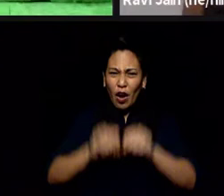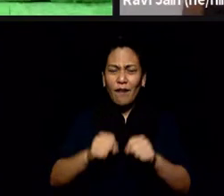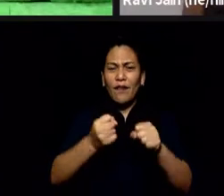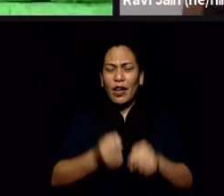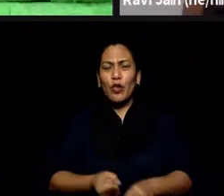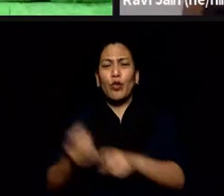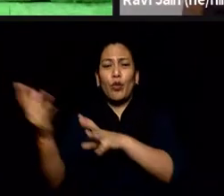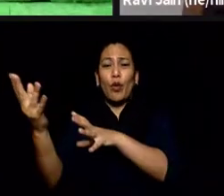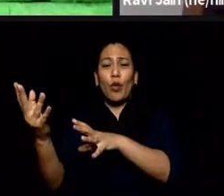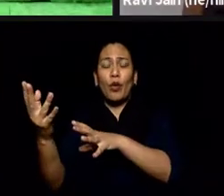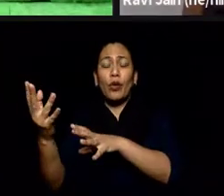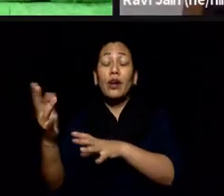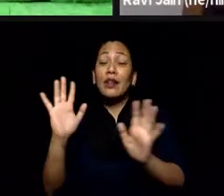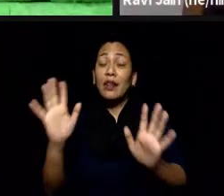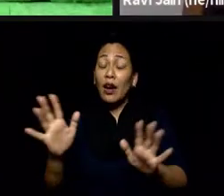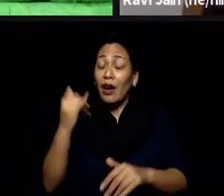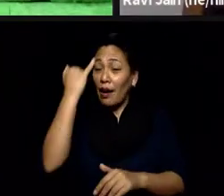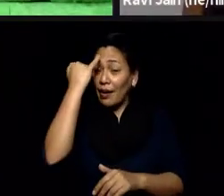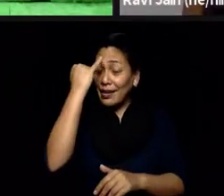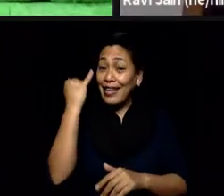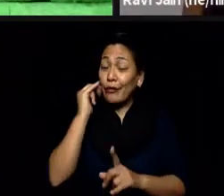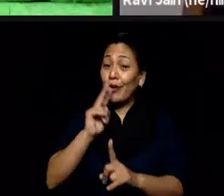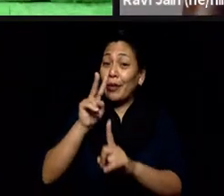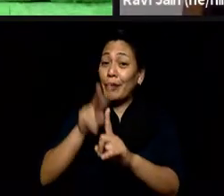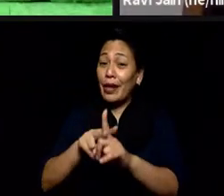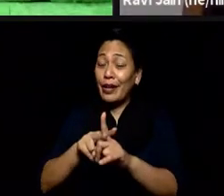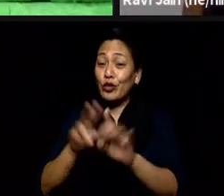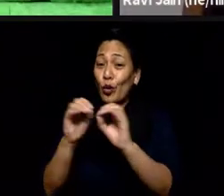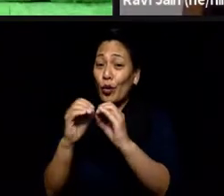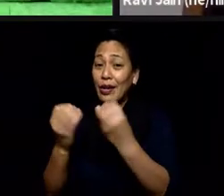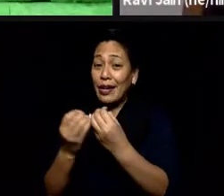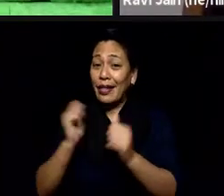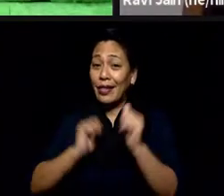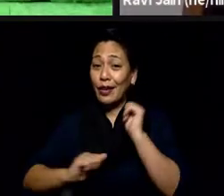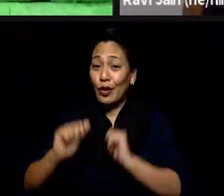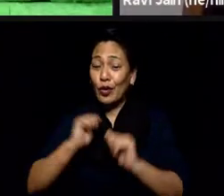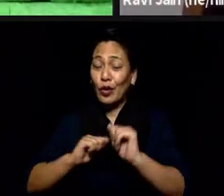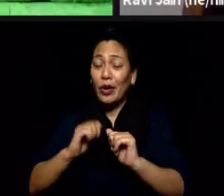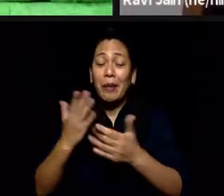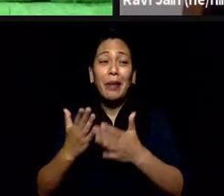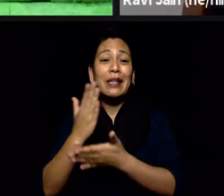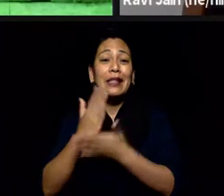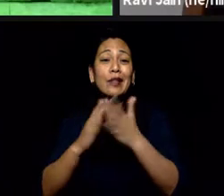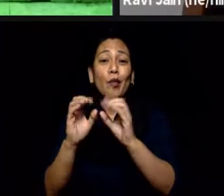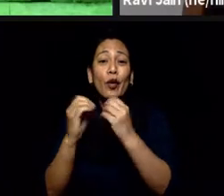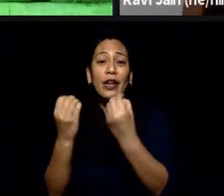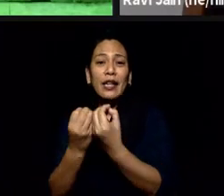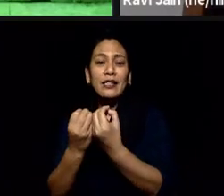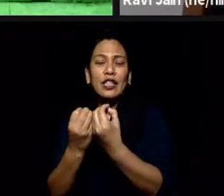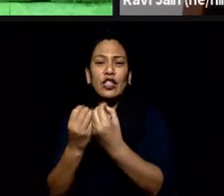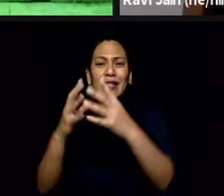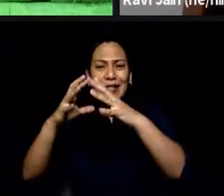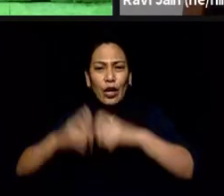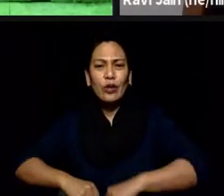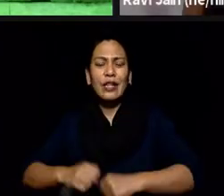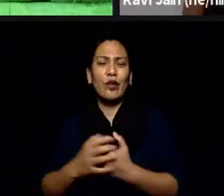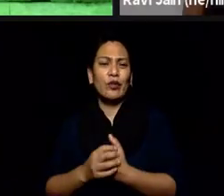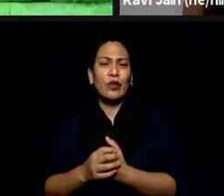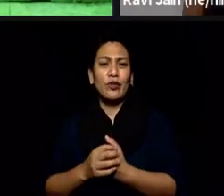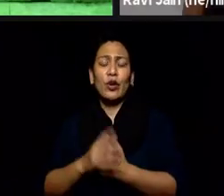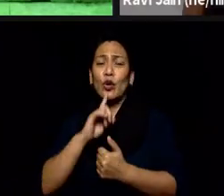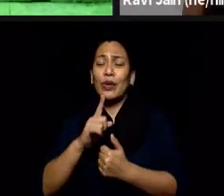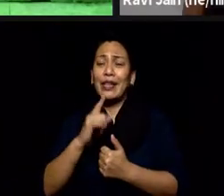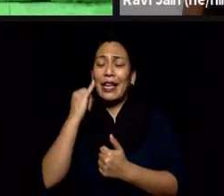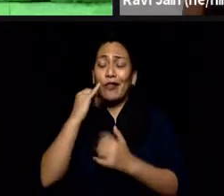dissolve organizations? What if we address the historical legacy of some organizations and the future legacy of those organizations and